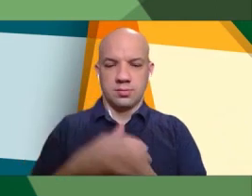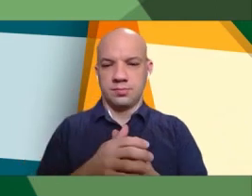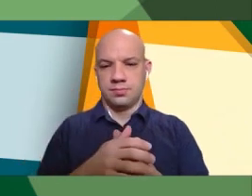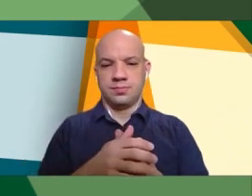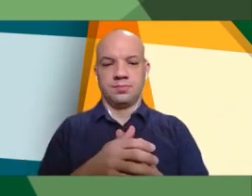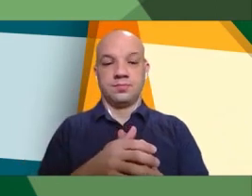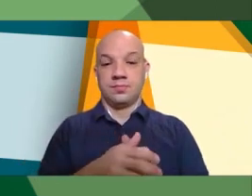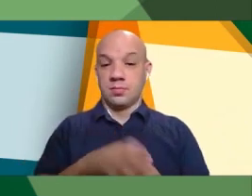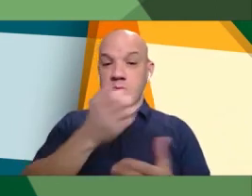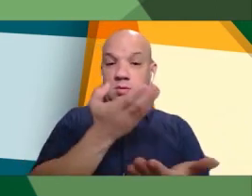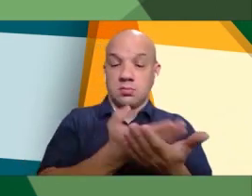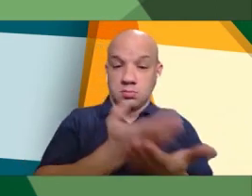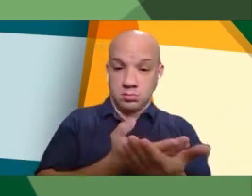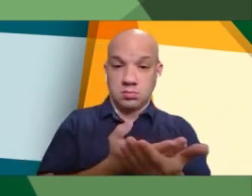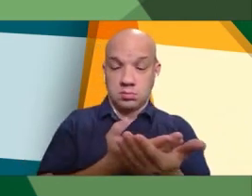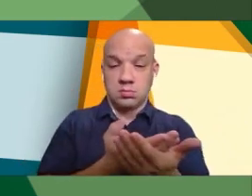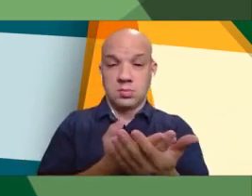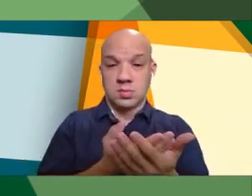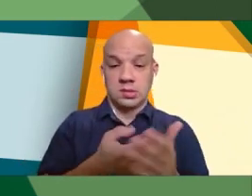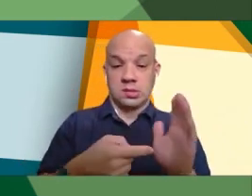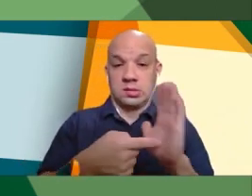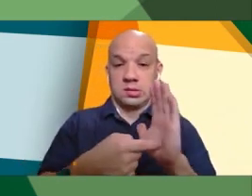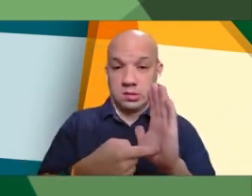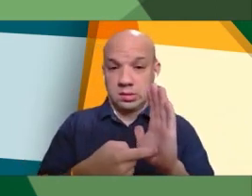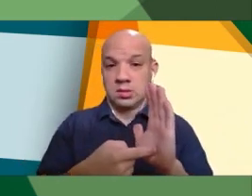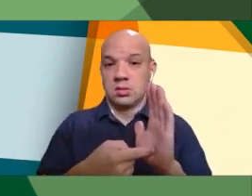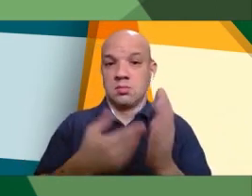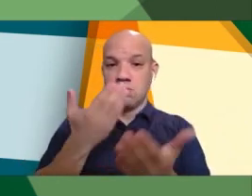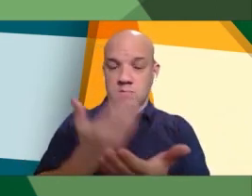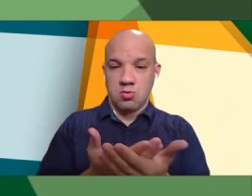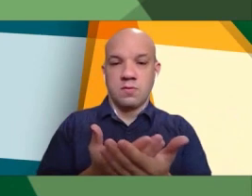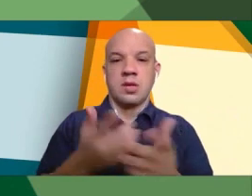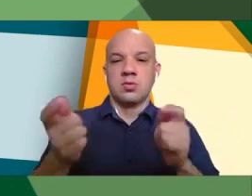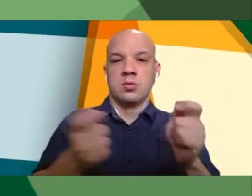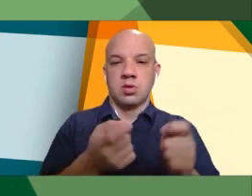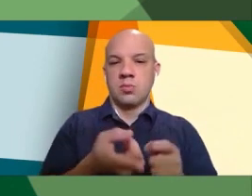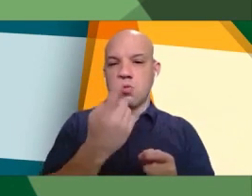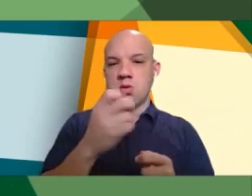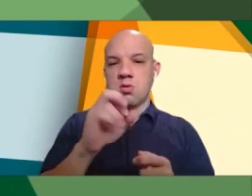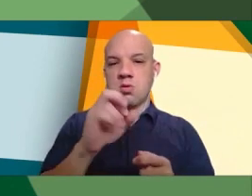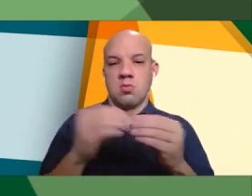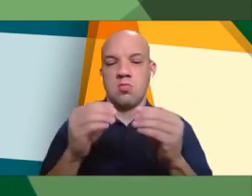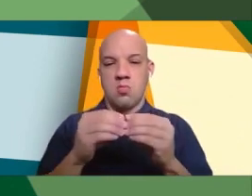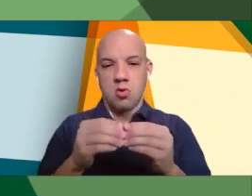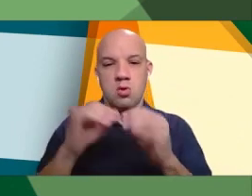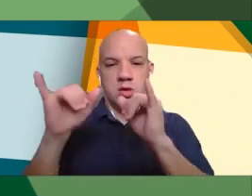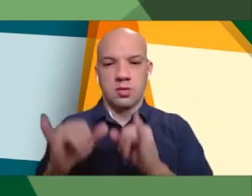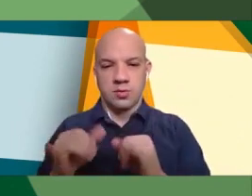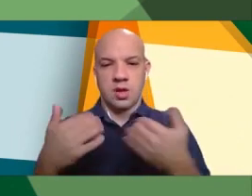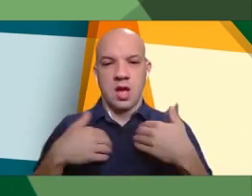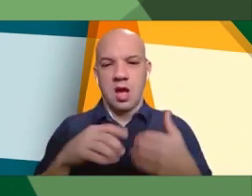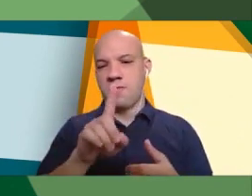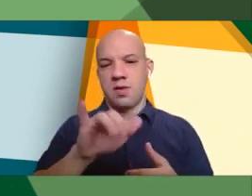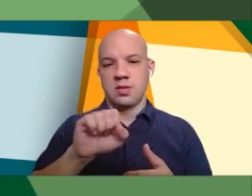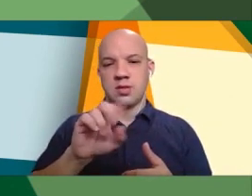the entity is owned and or controlled by one or more individuals claiming disadvantaged status of such